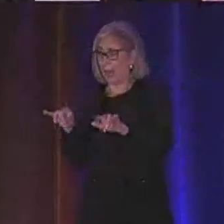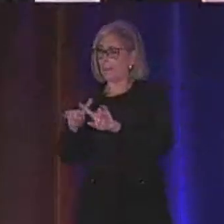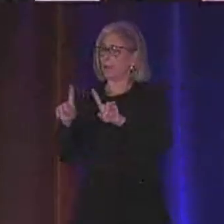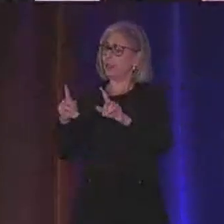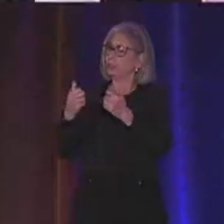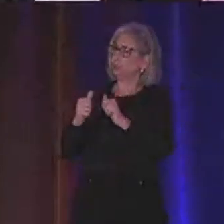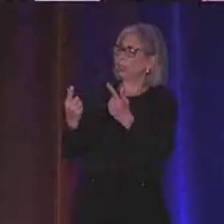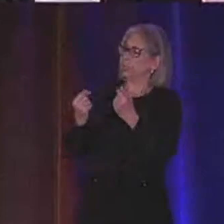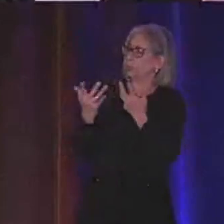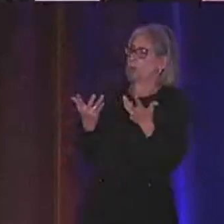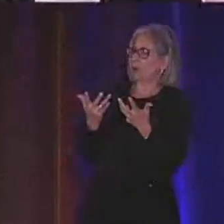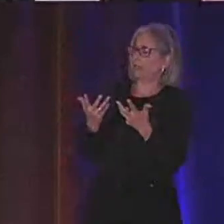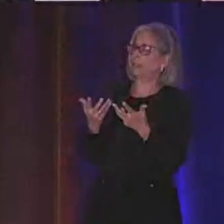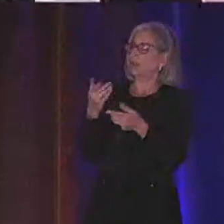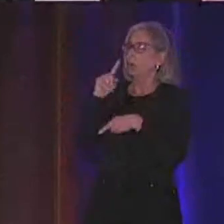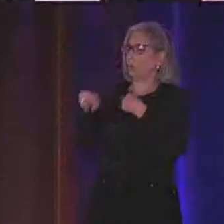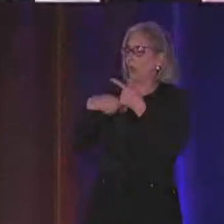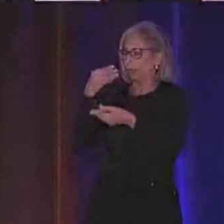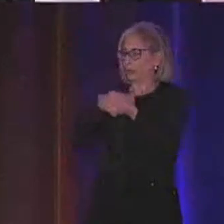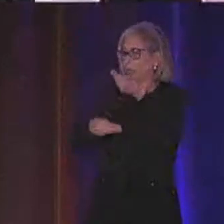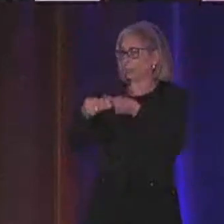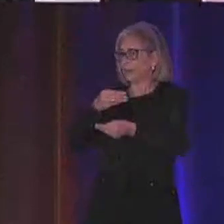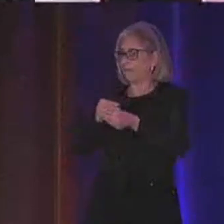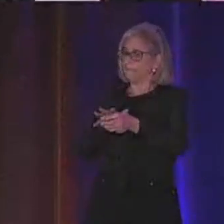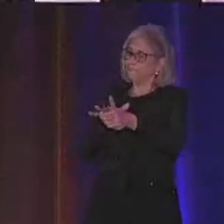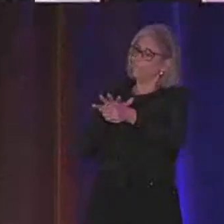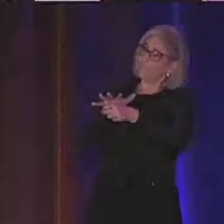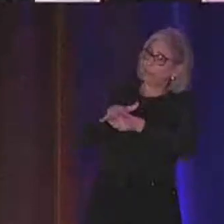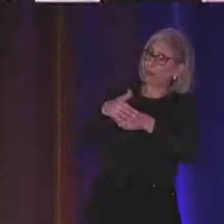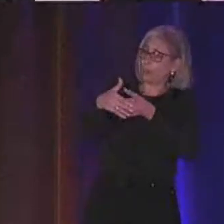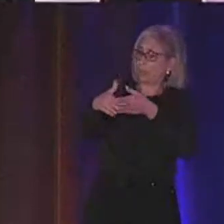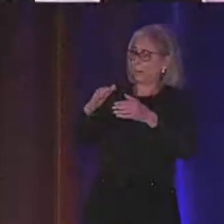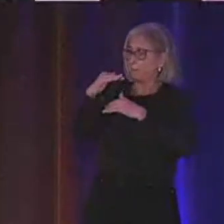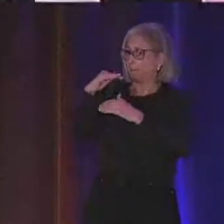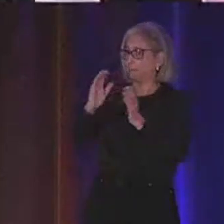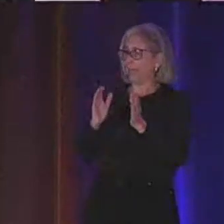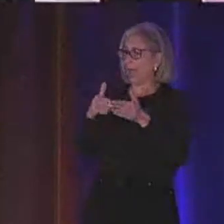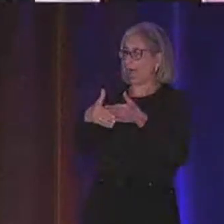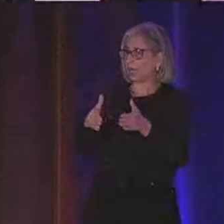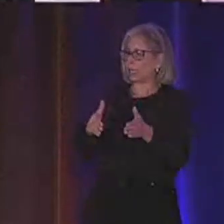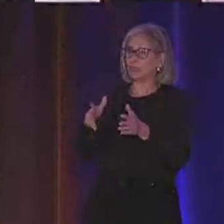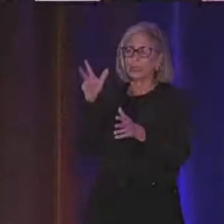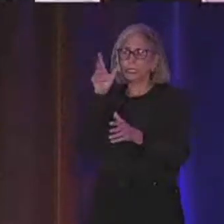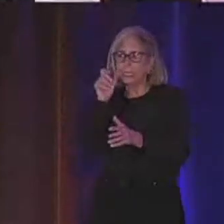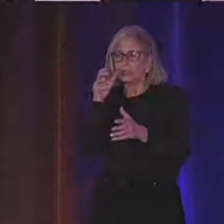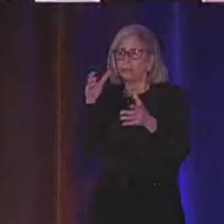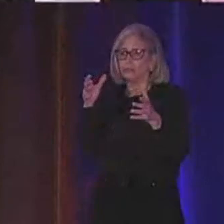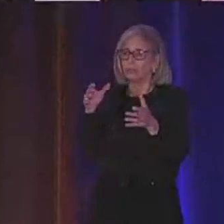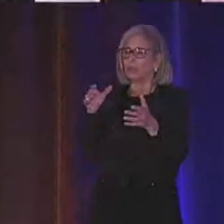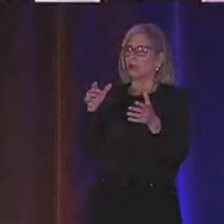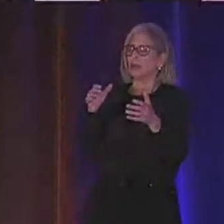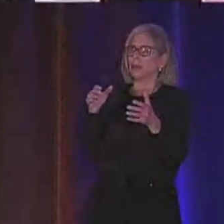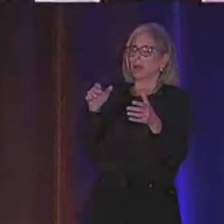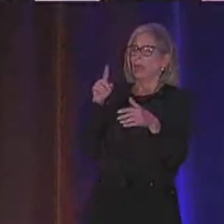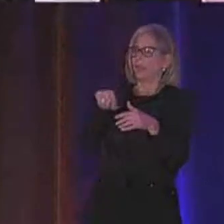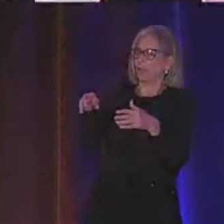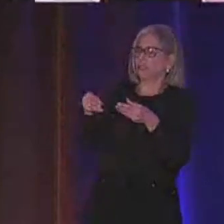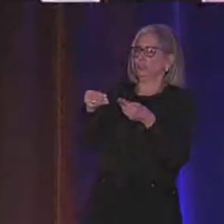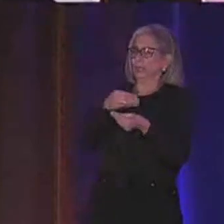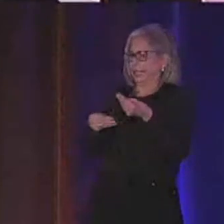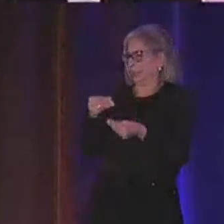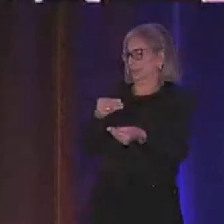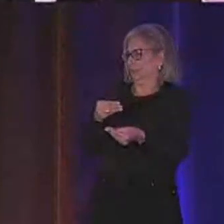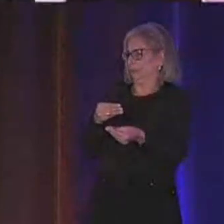do is as the transactions fill the block, we're gonna be releasing sound. So you could hear the density of those